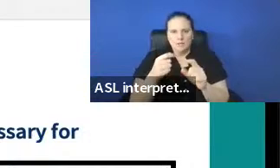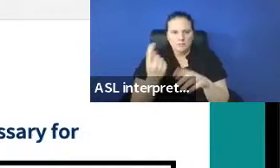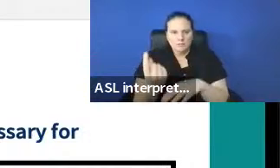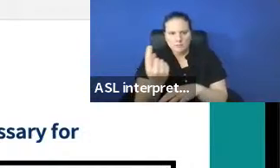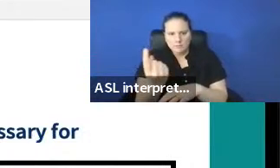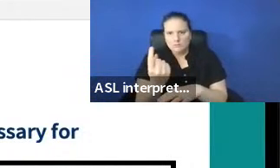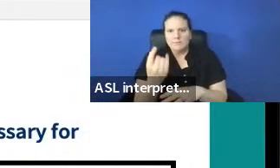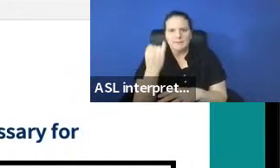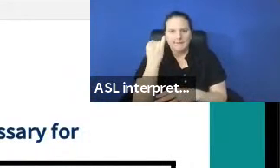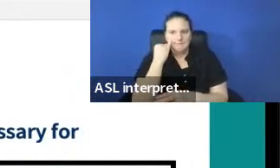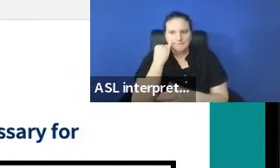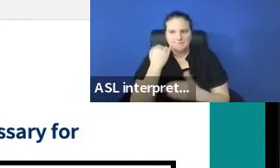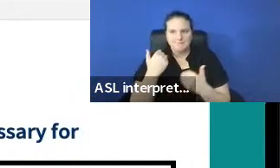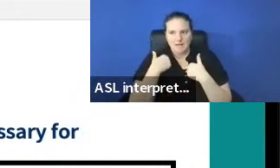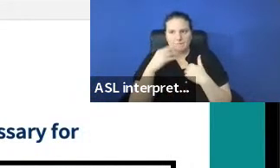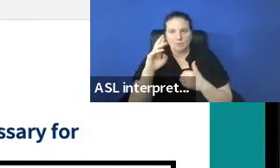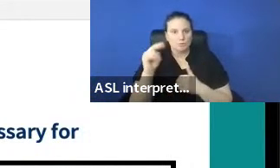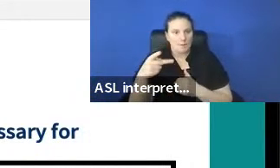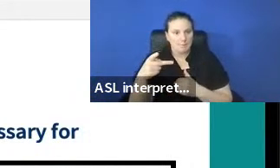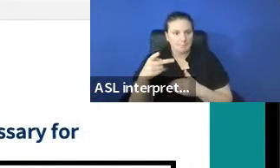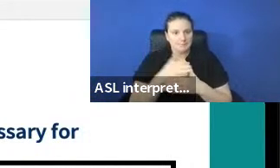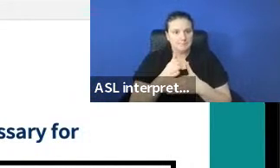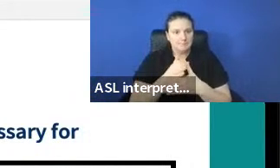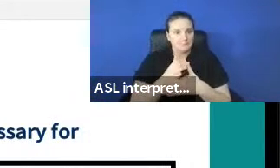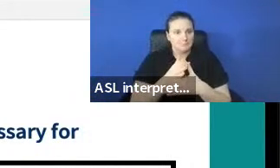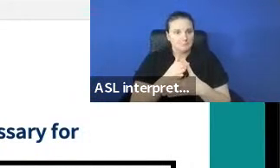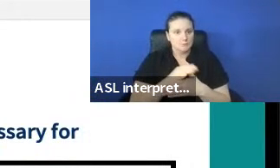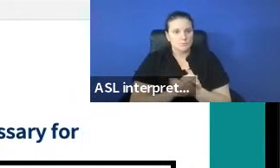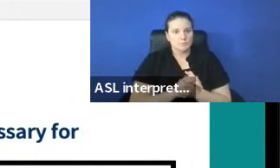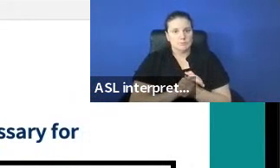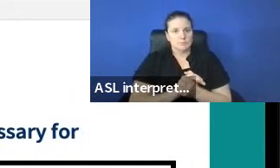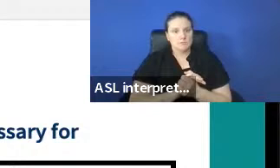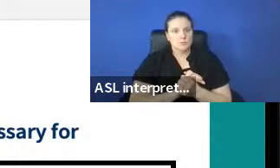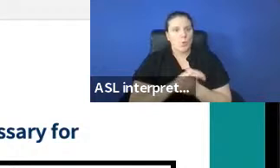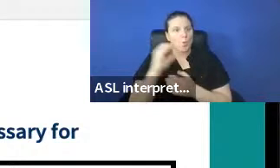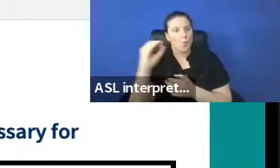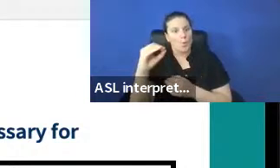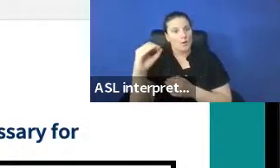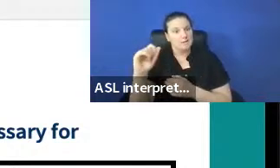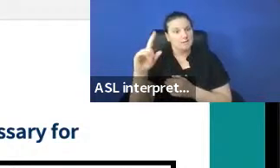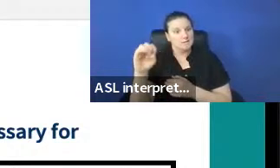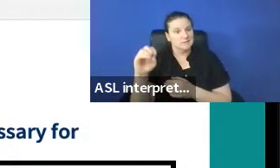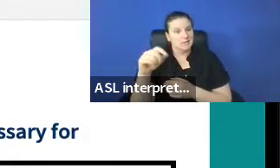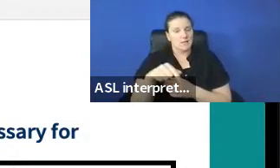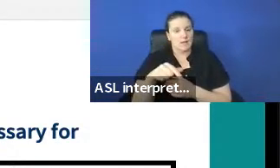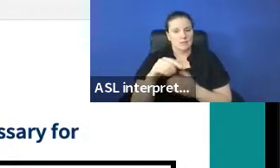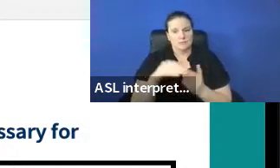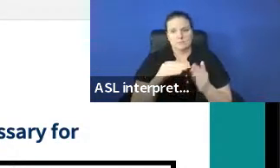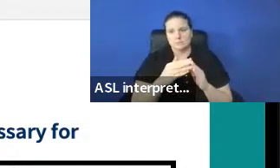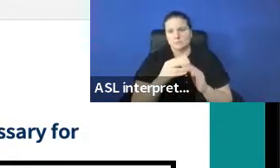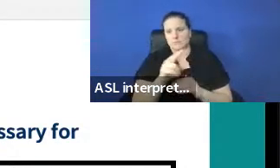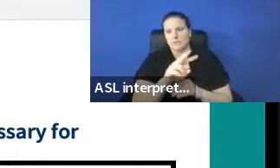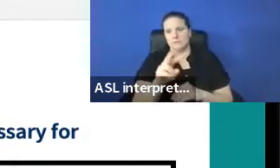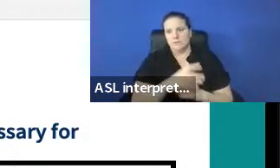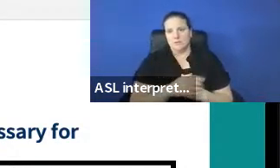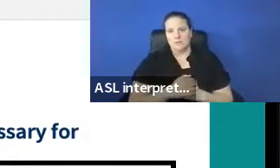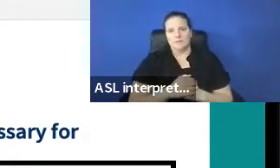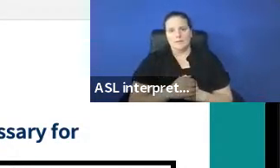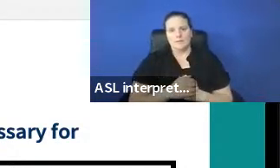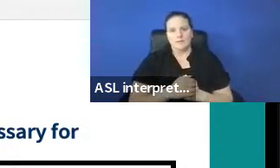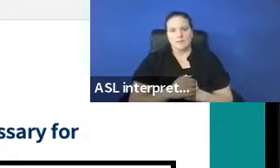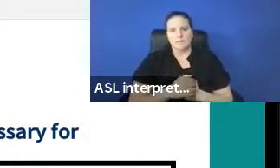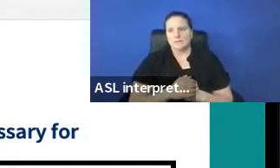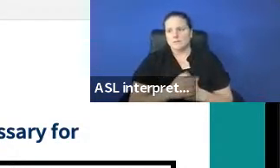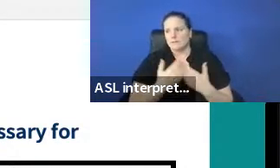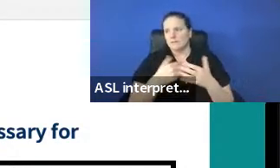whether there are ramps between the Oregon side and downtown Vancouver. Otherwise, the interchanges